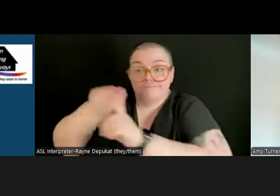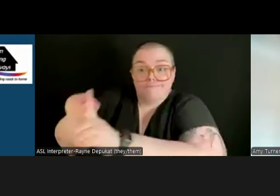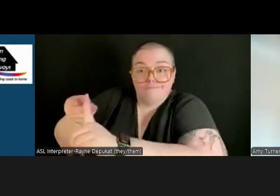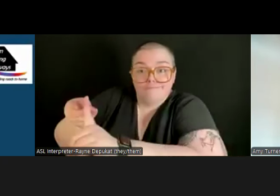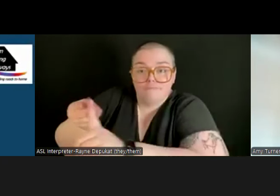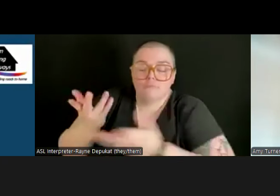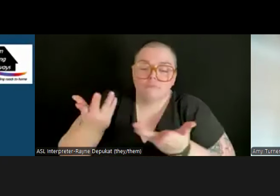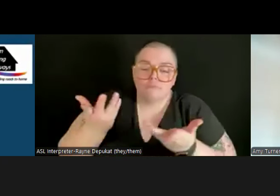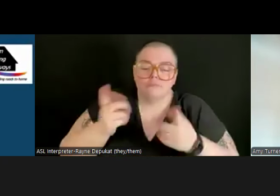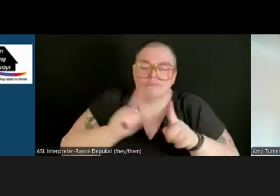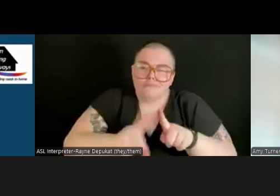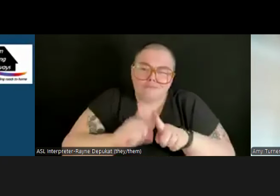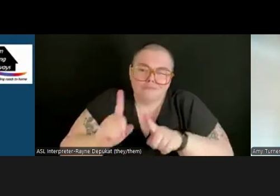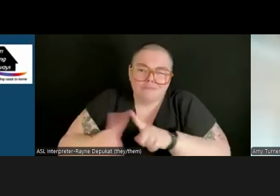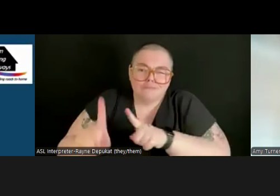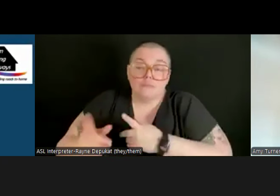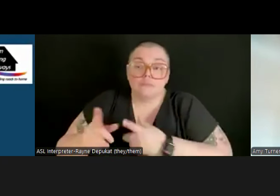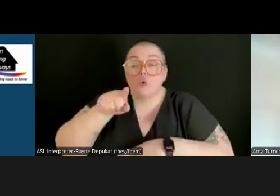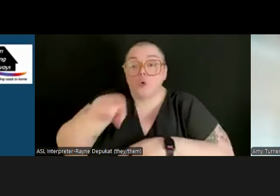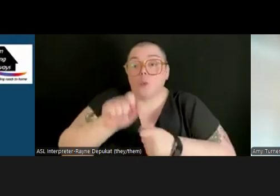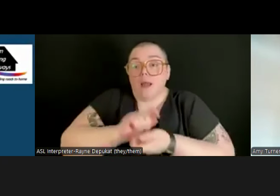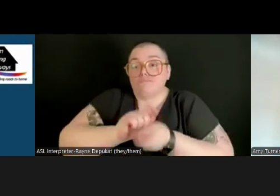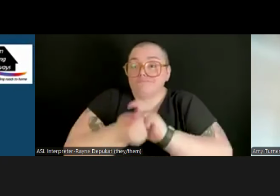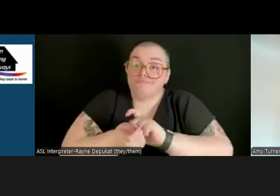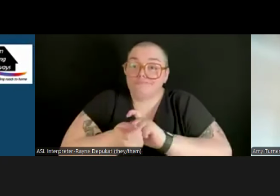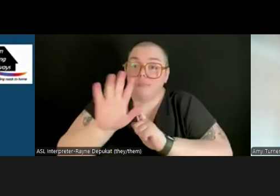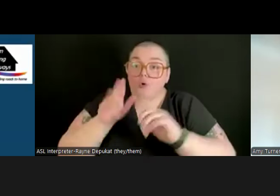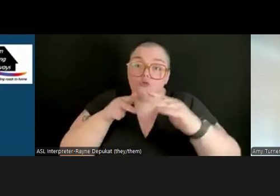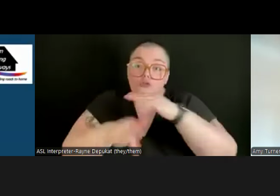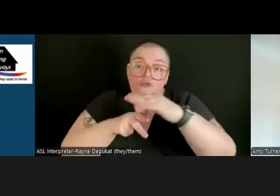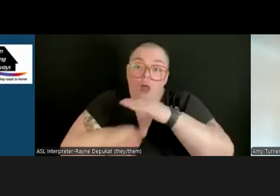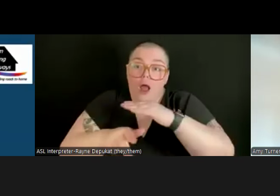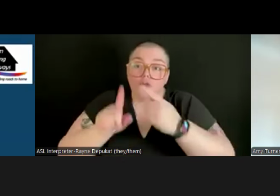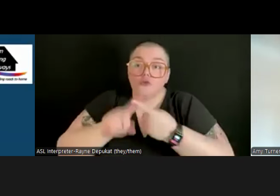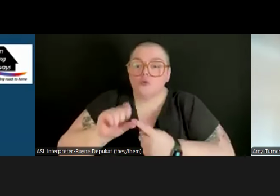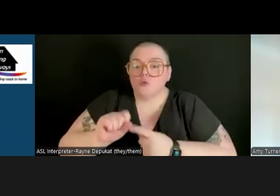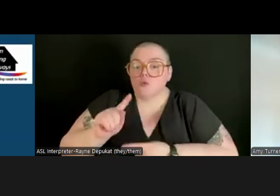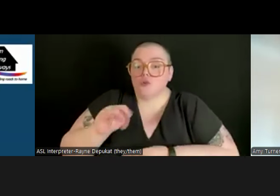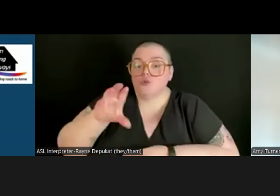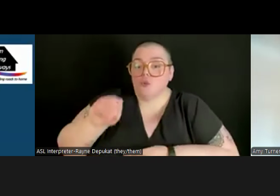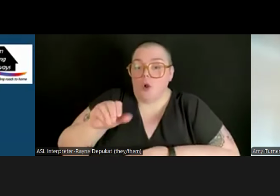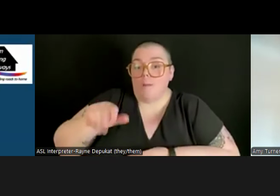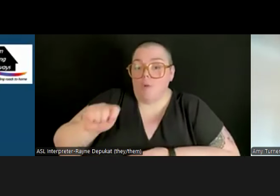It's possible to convert your garage into a studio apartment. That's legal now.